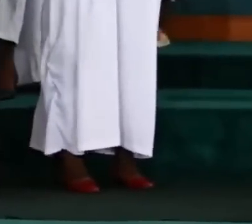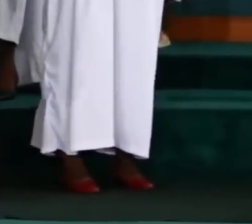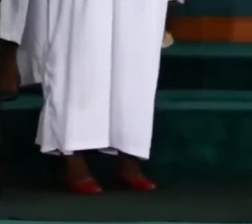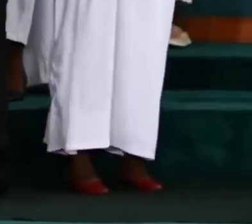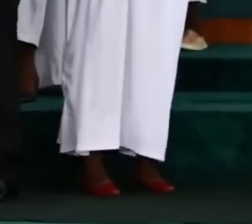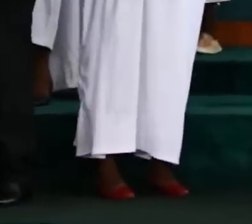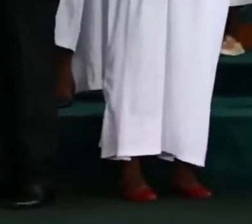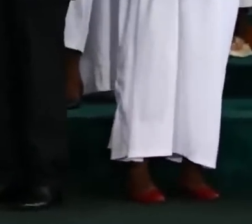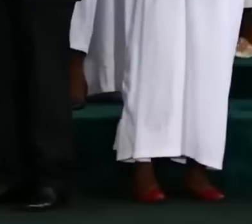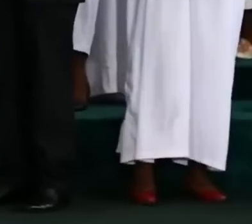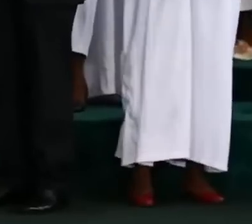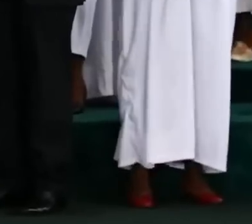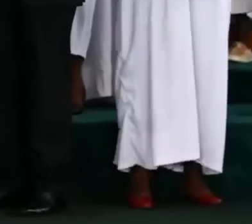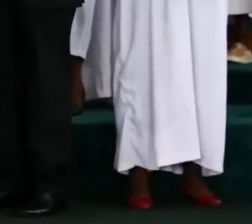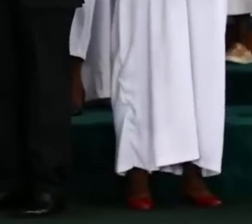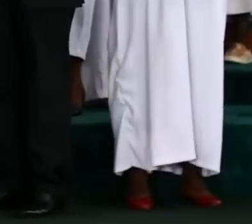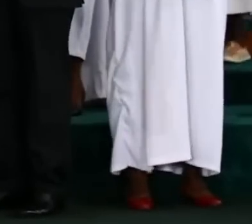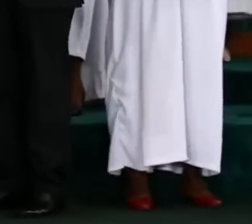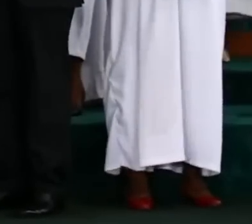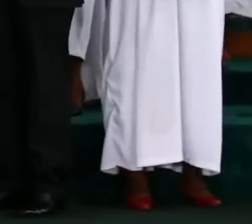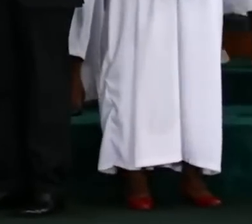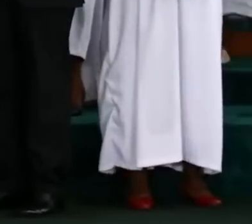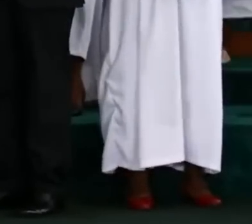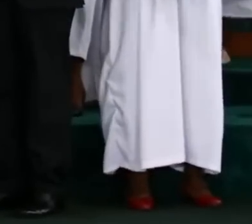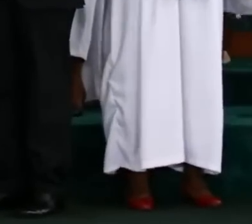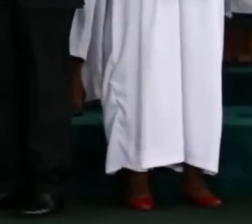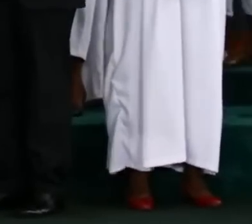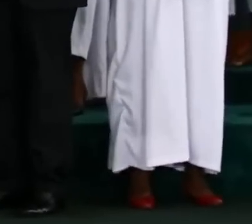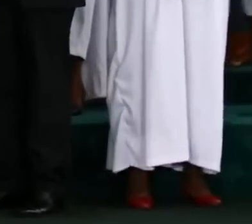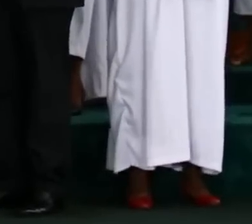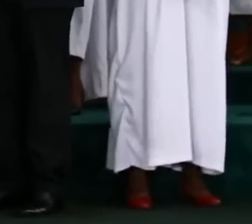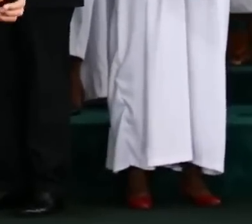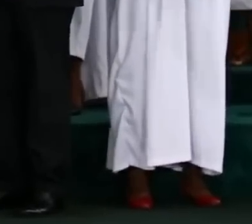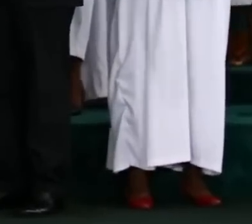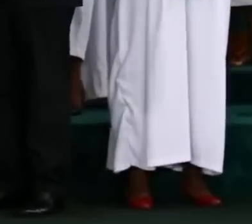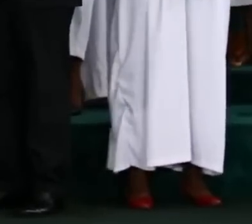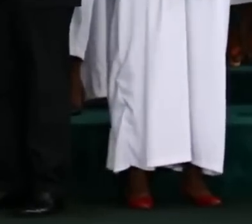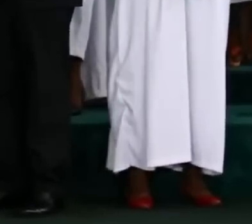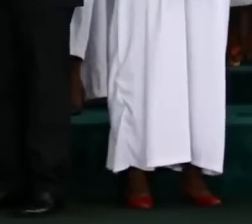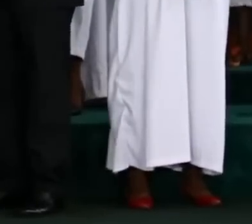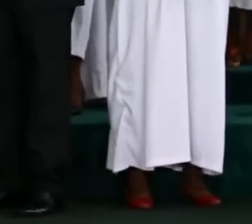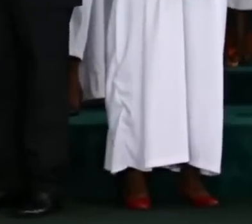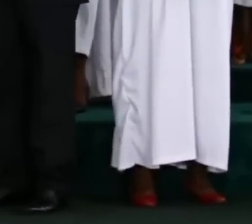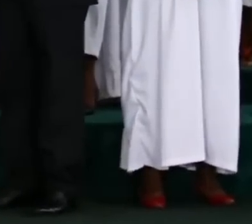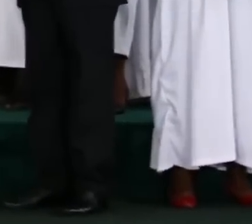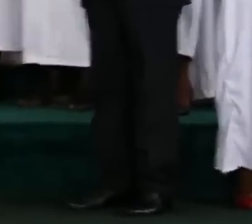take a deep breath and take in this sight. Just take in the sight.